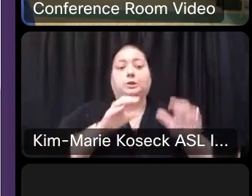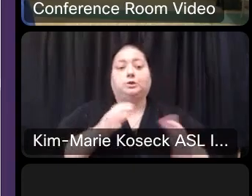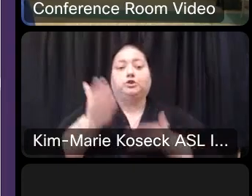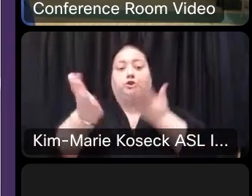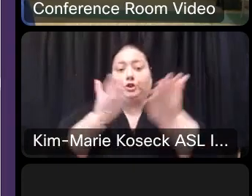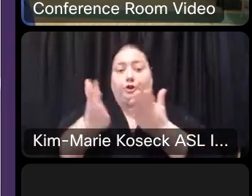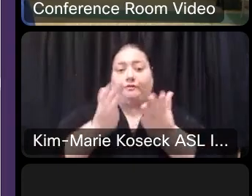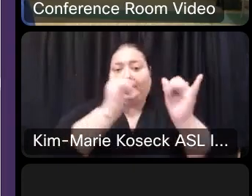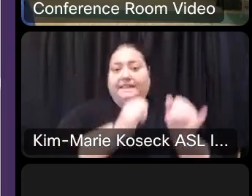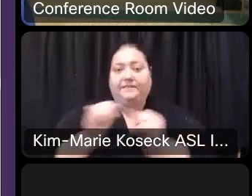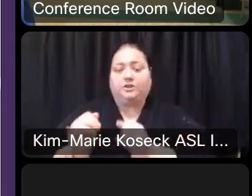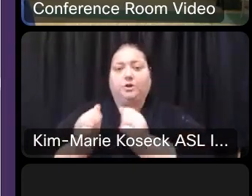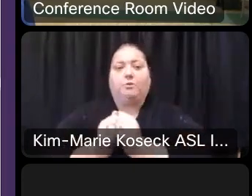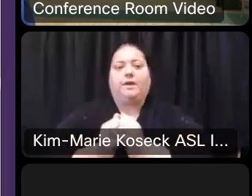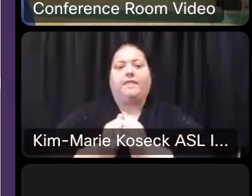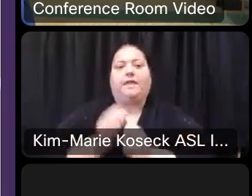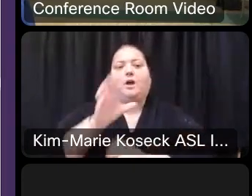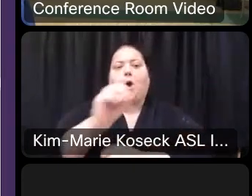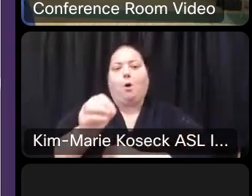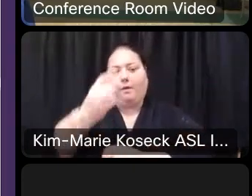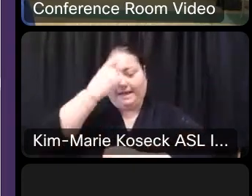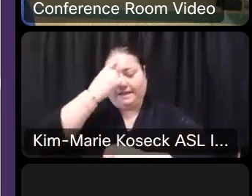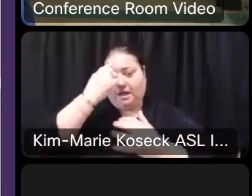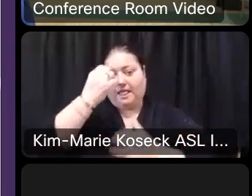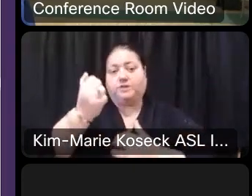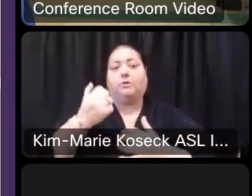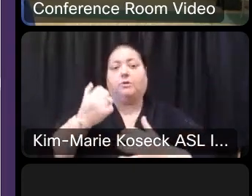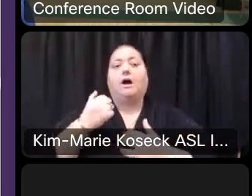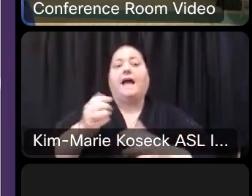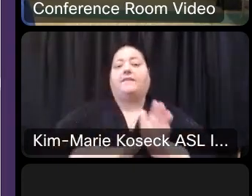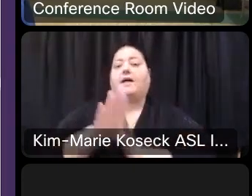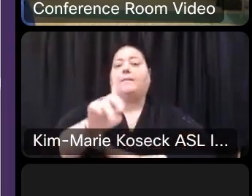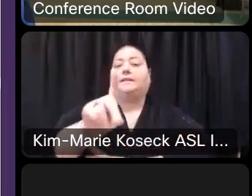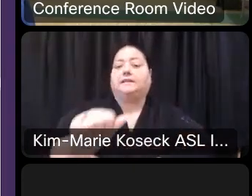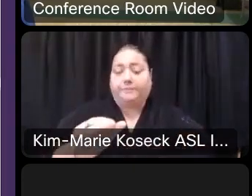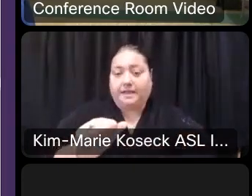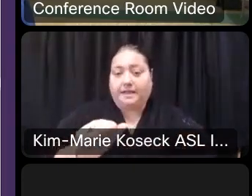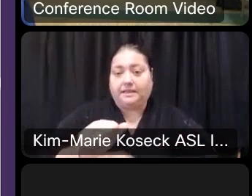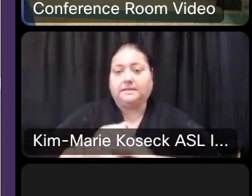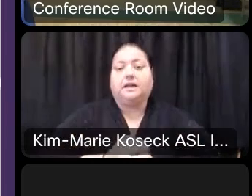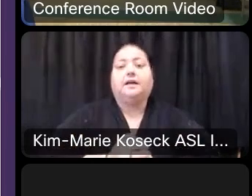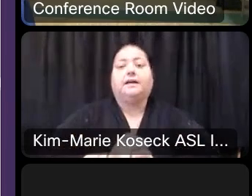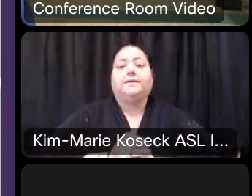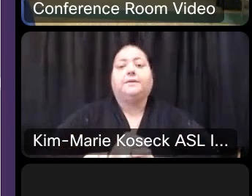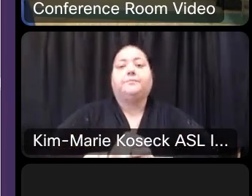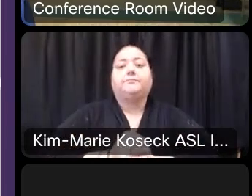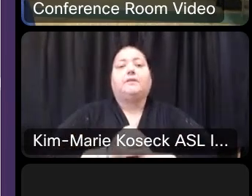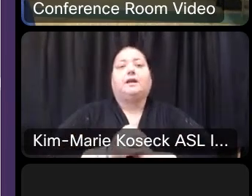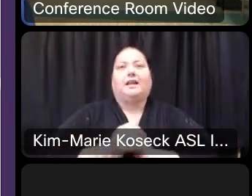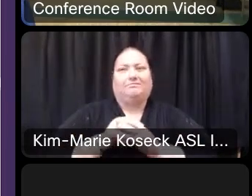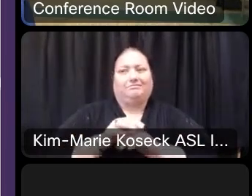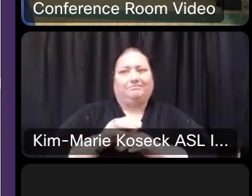serve individuals with co-occurring intellectual and developmental disabilities. And this is pretty much across